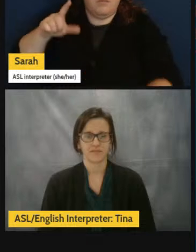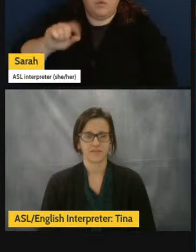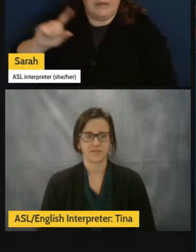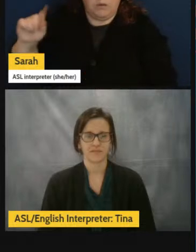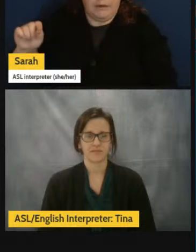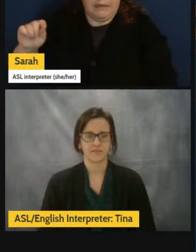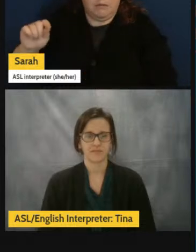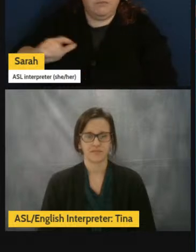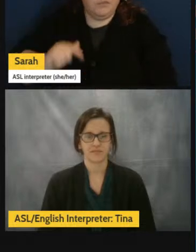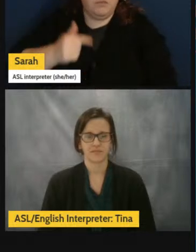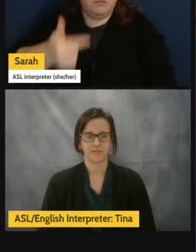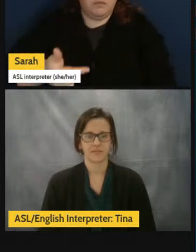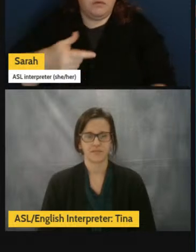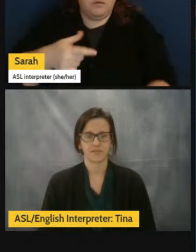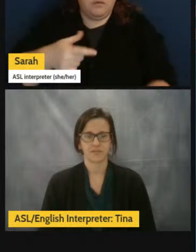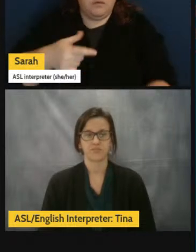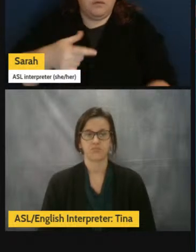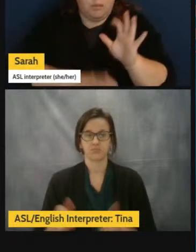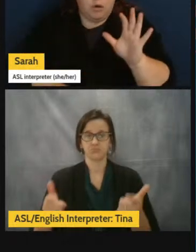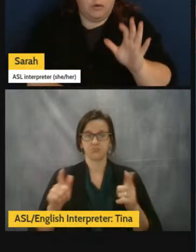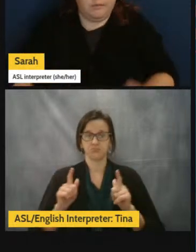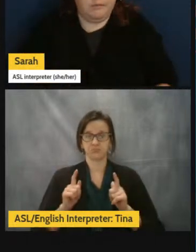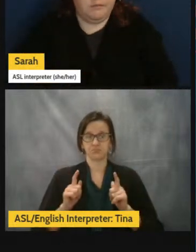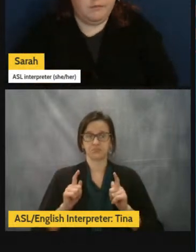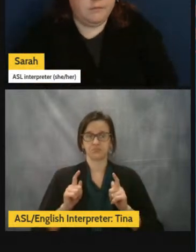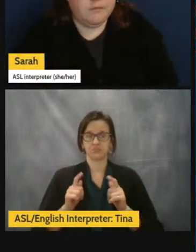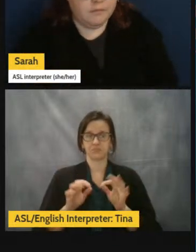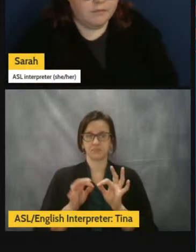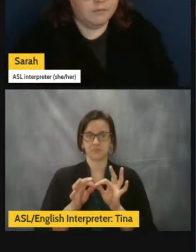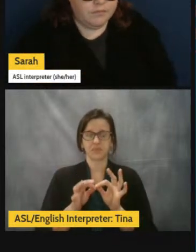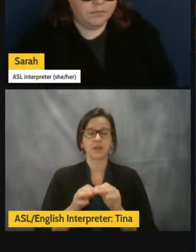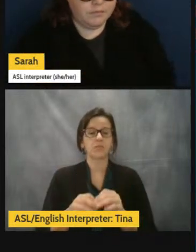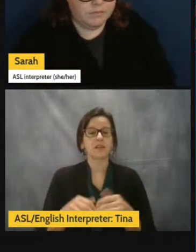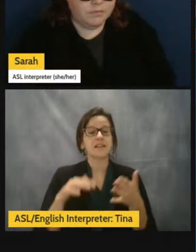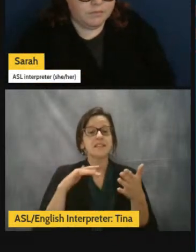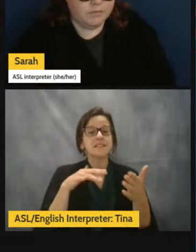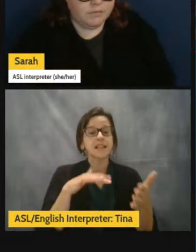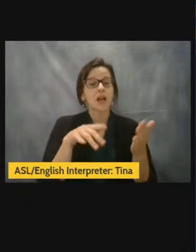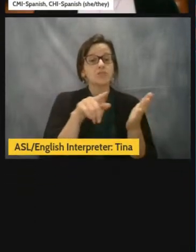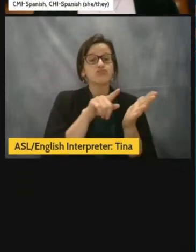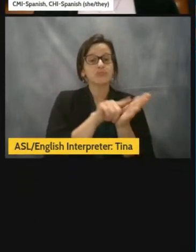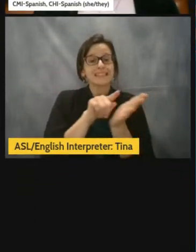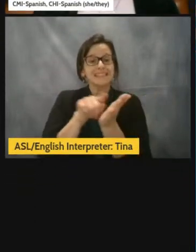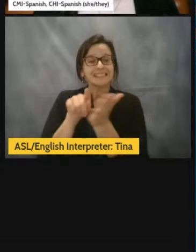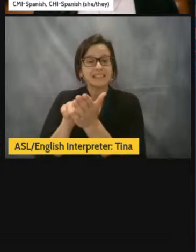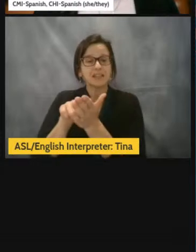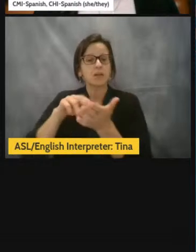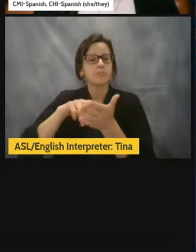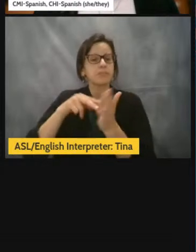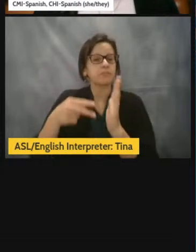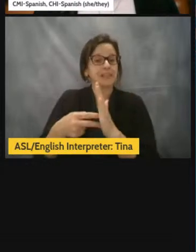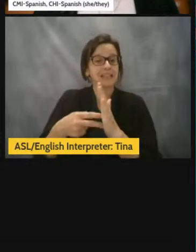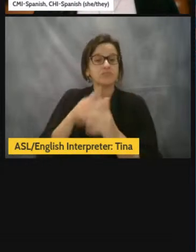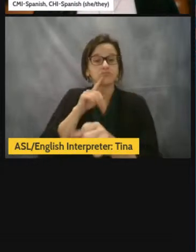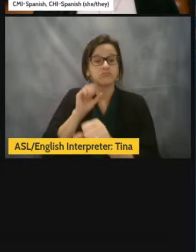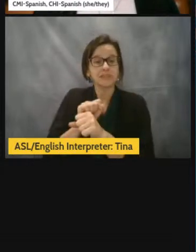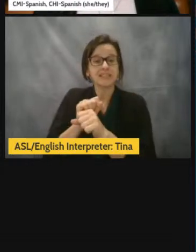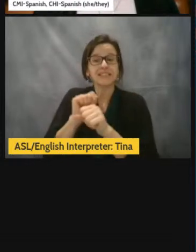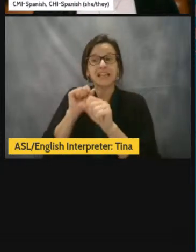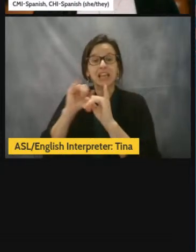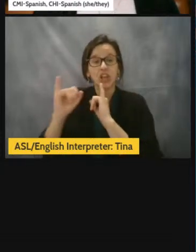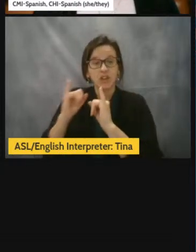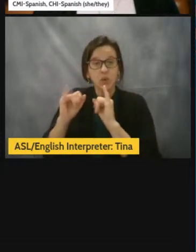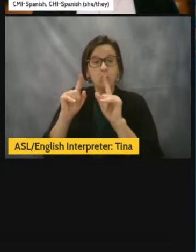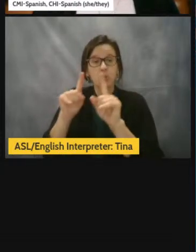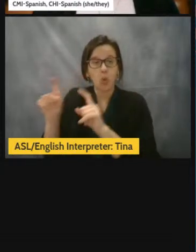So when a study comes out, it doesn't mean that they interviewed and polled all these people in 2020 when the pandemic hit.